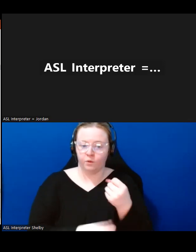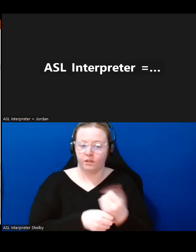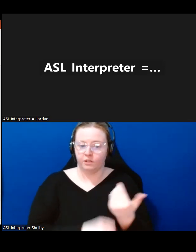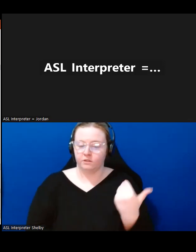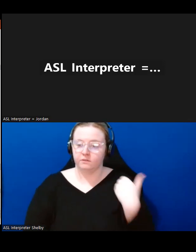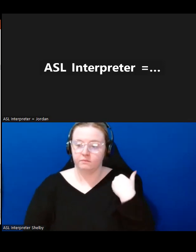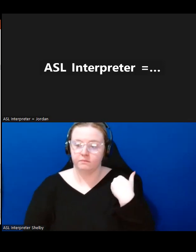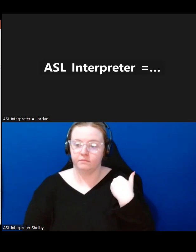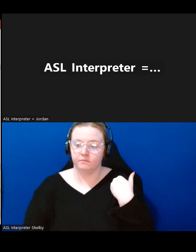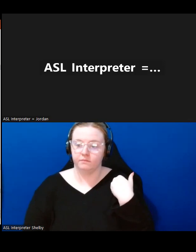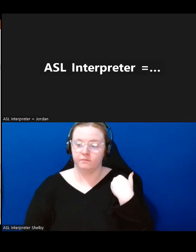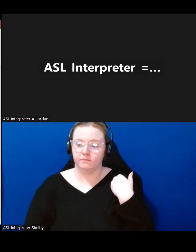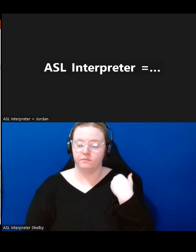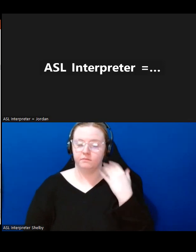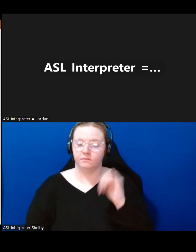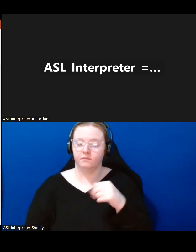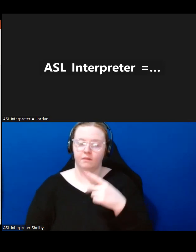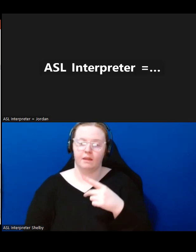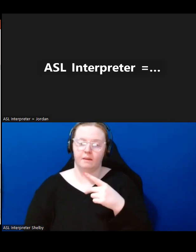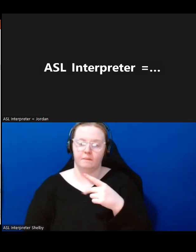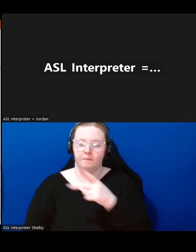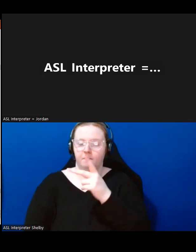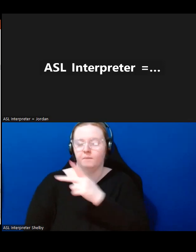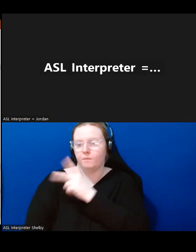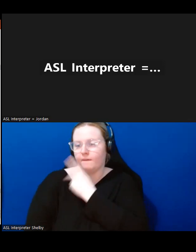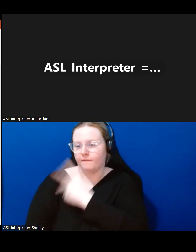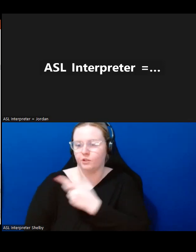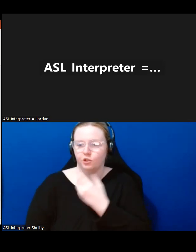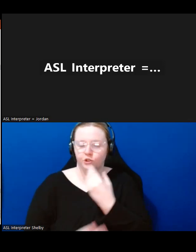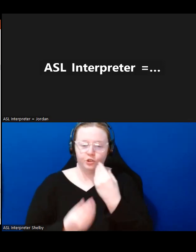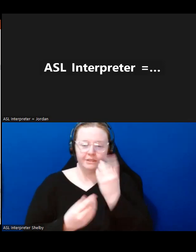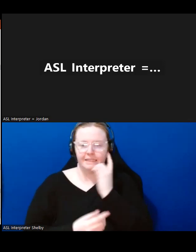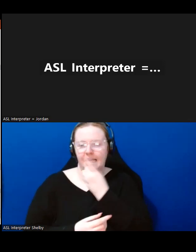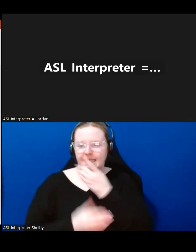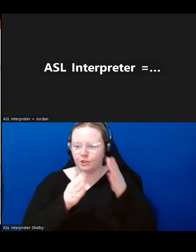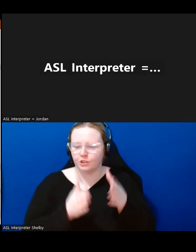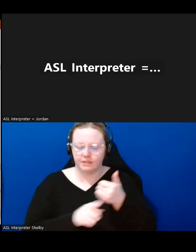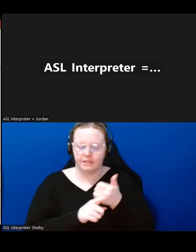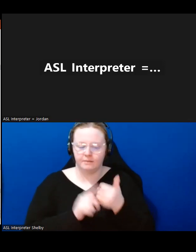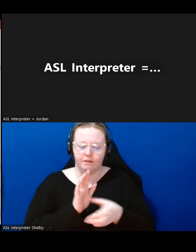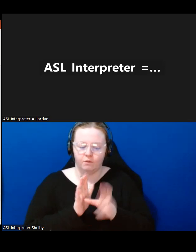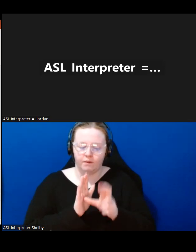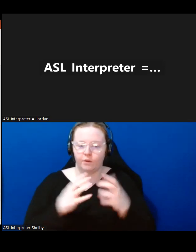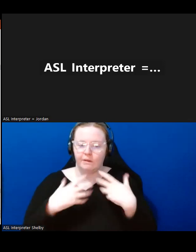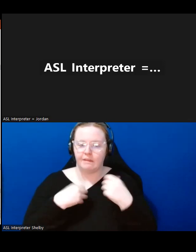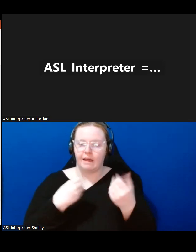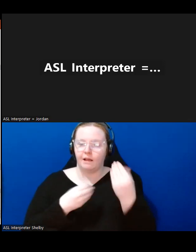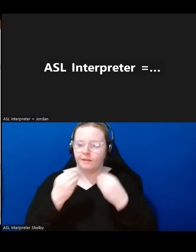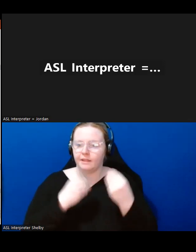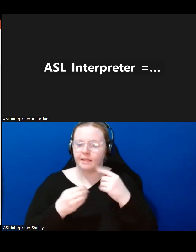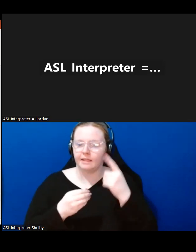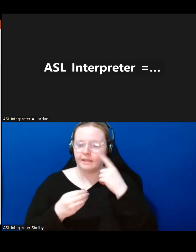provincial dietitian and the regional dietitians were reviewing the Healthy Eating for Healthy